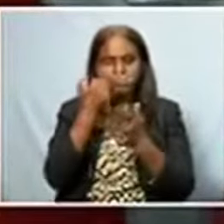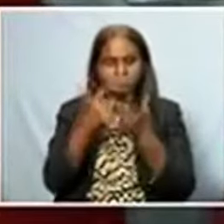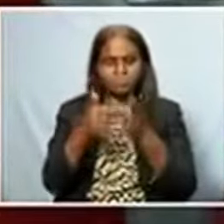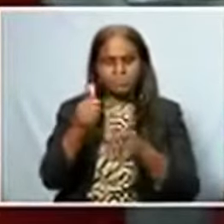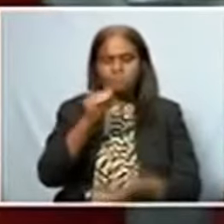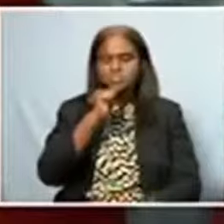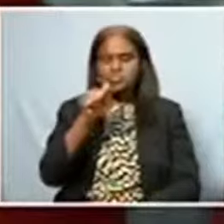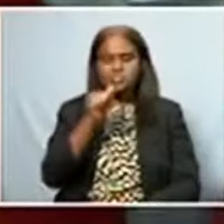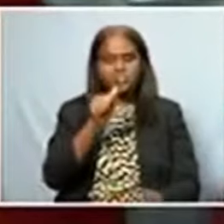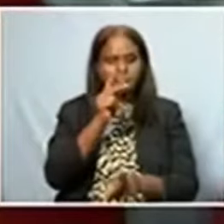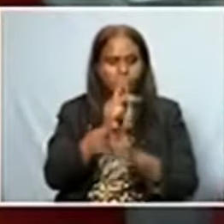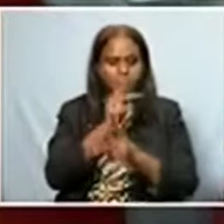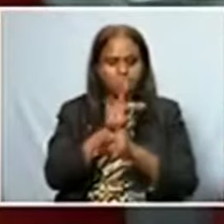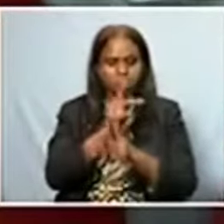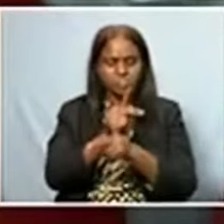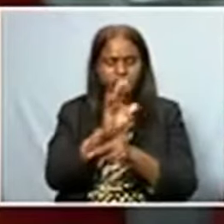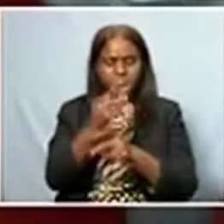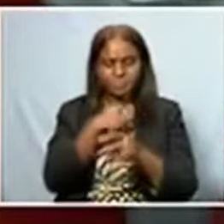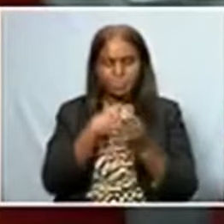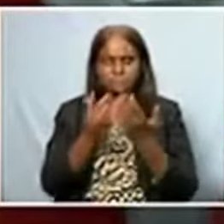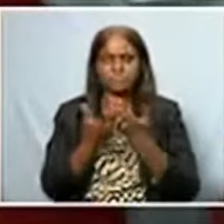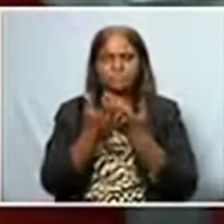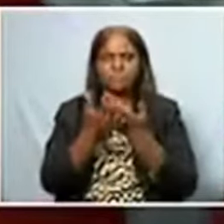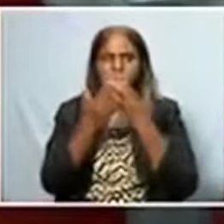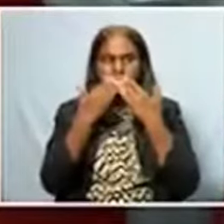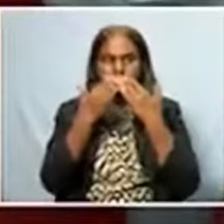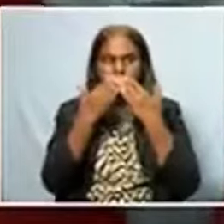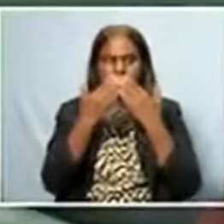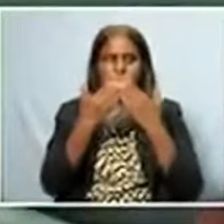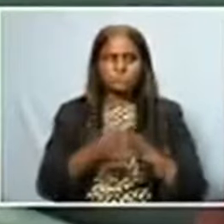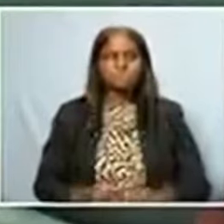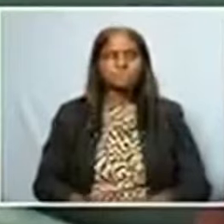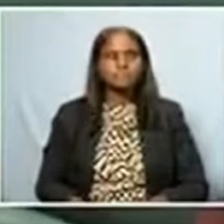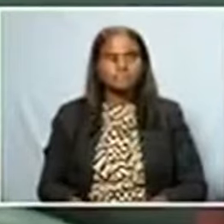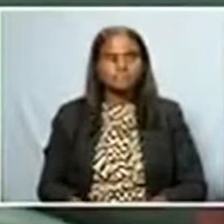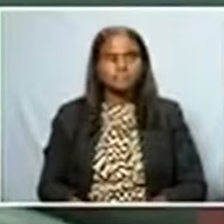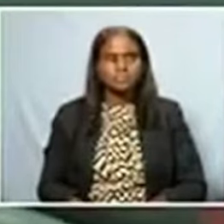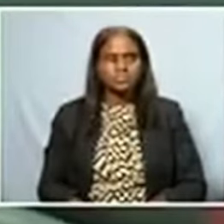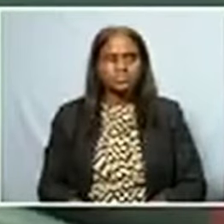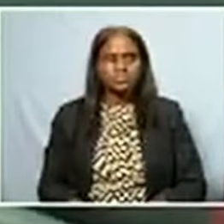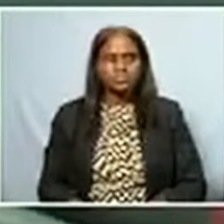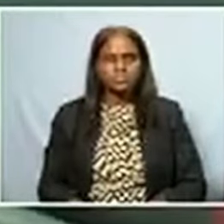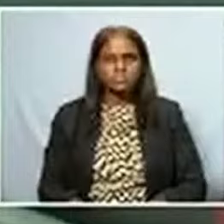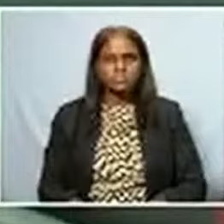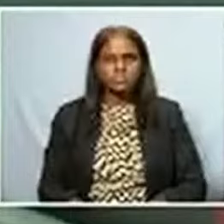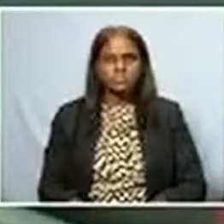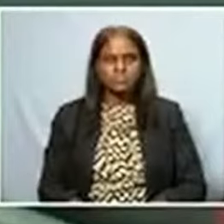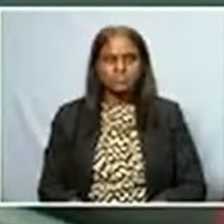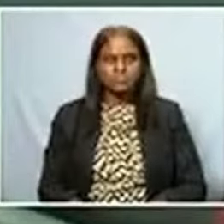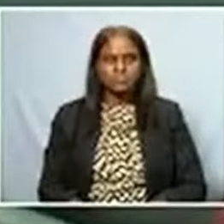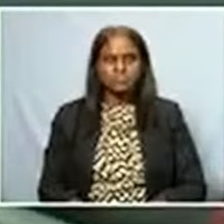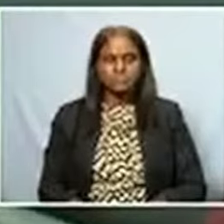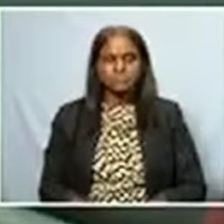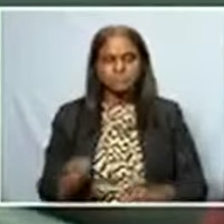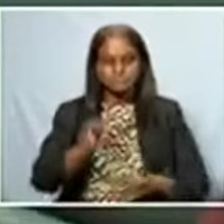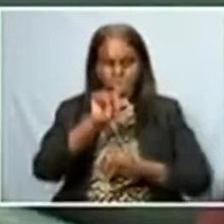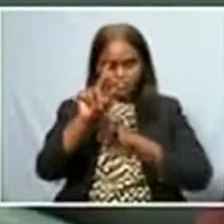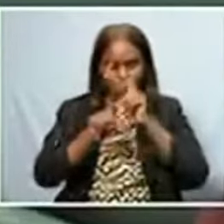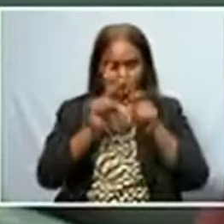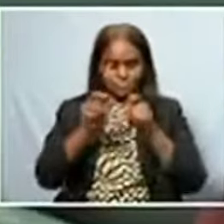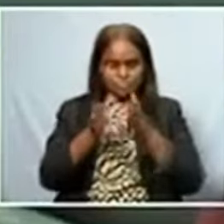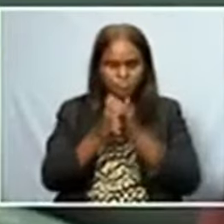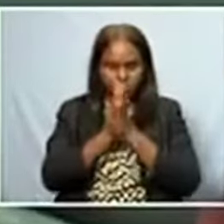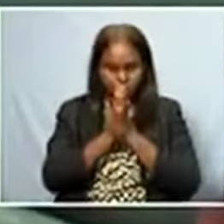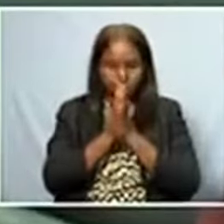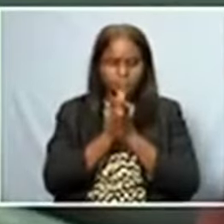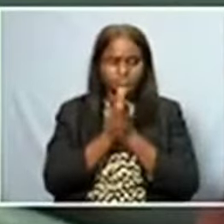be sustained. I submit. Thank you. Thank you, Honorable Minister. I put the question. The question is